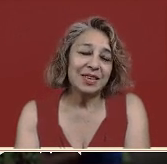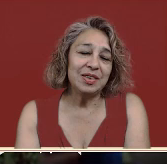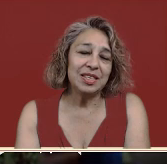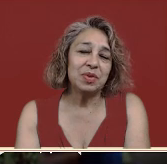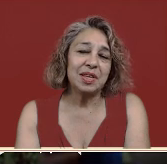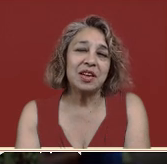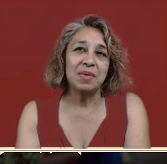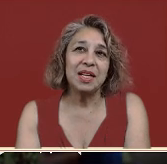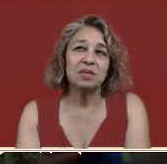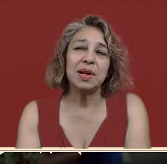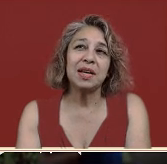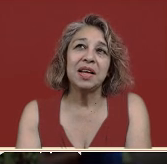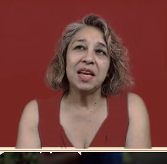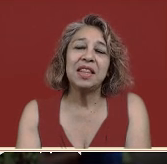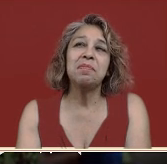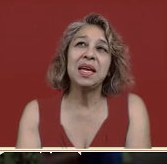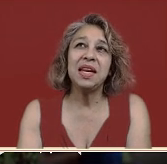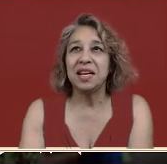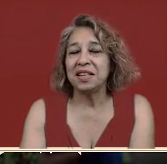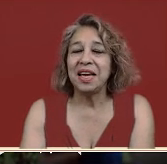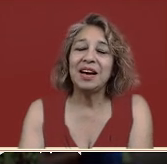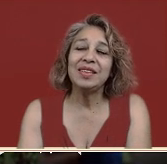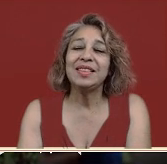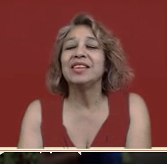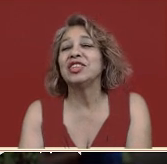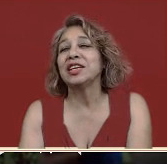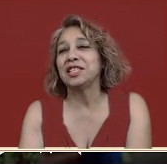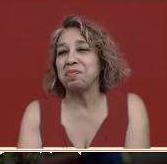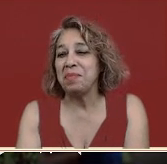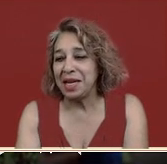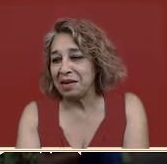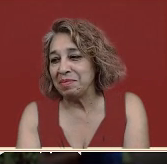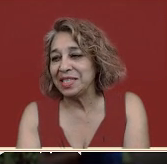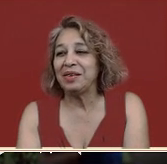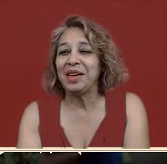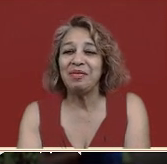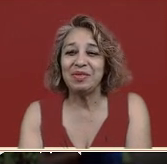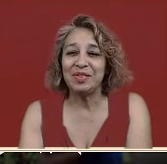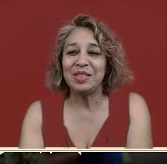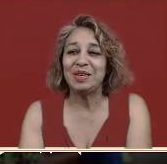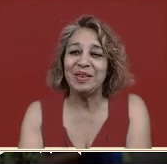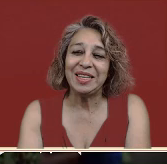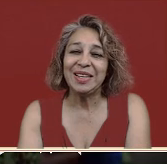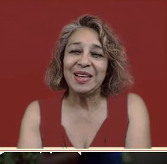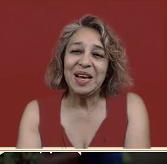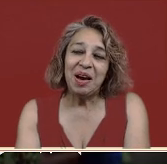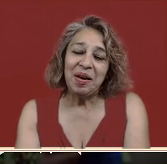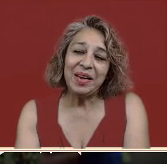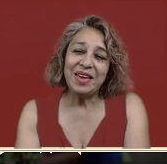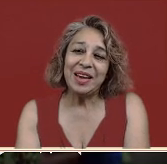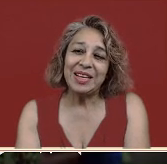and not just within your means, but in the median. They call it the just medium, is how he refers to it.